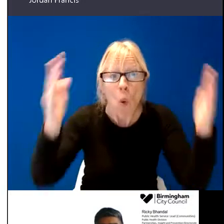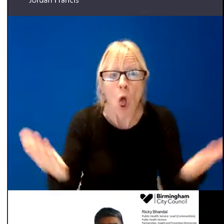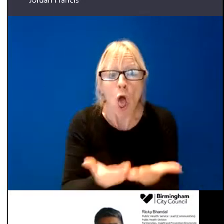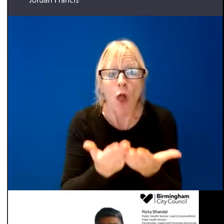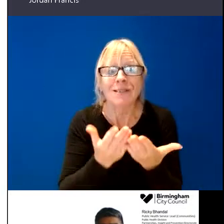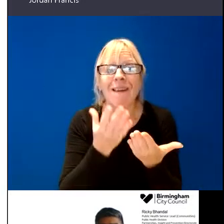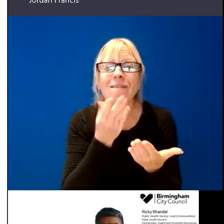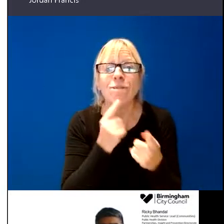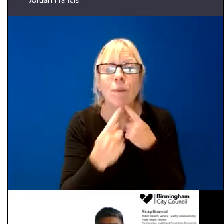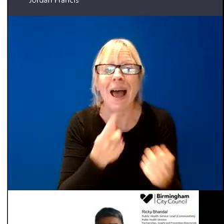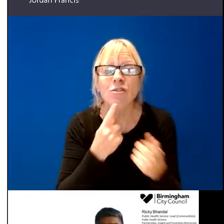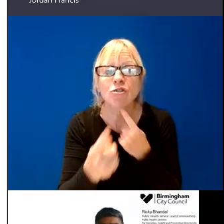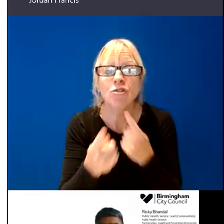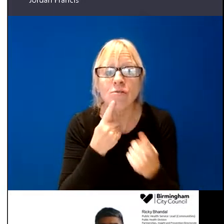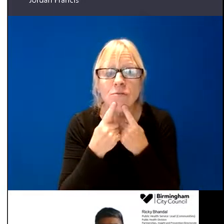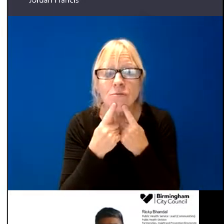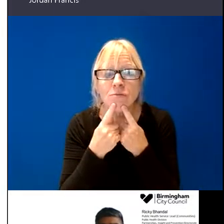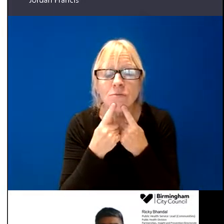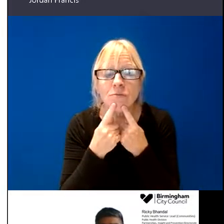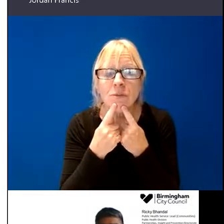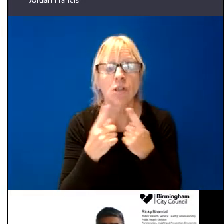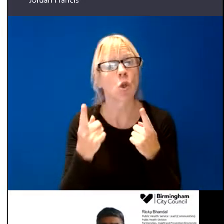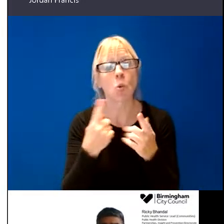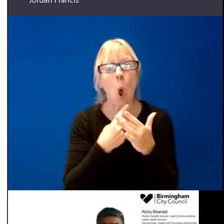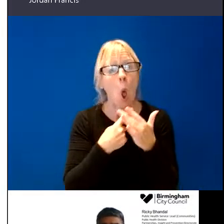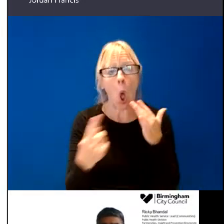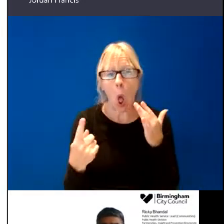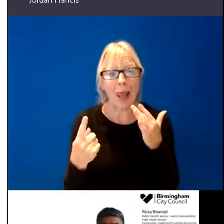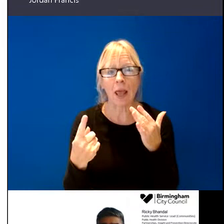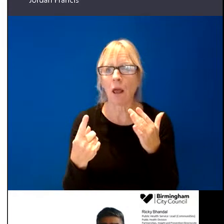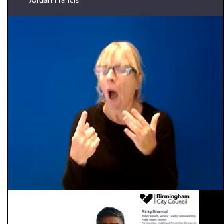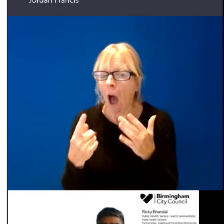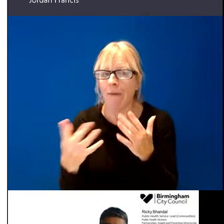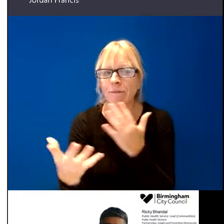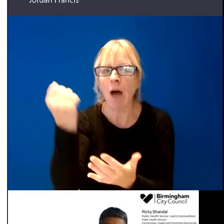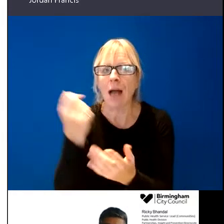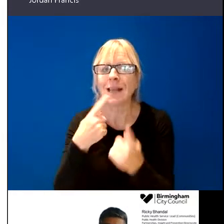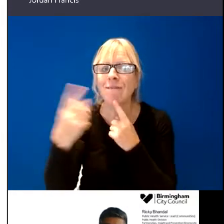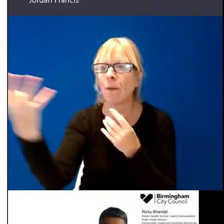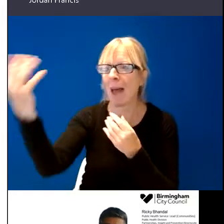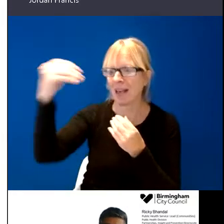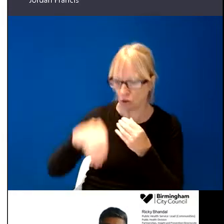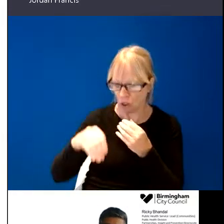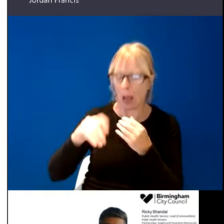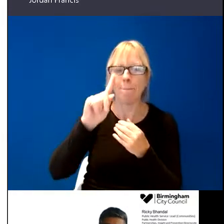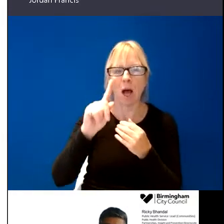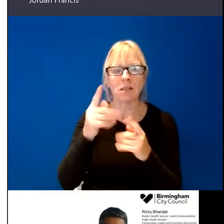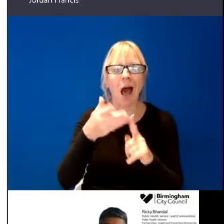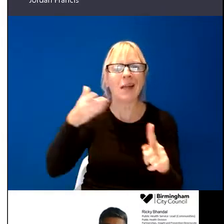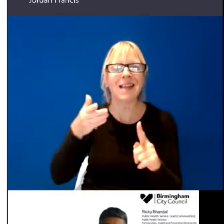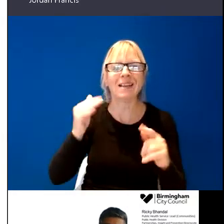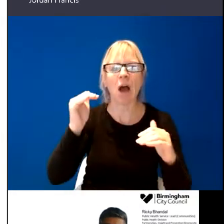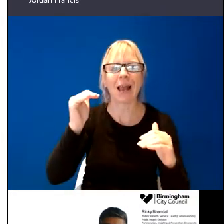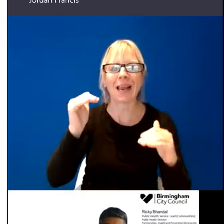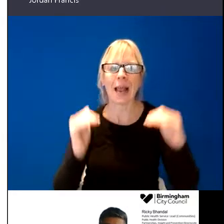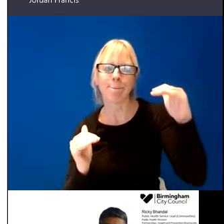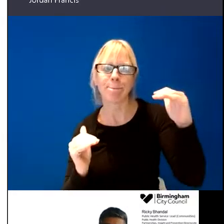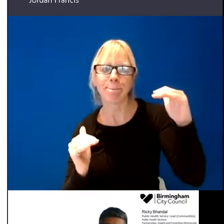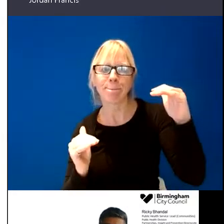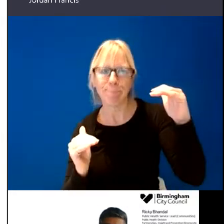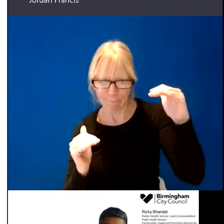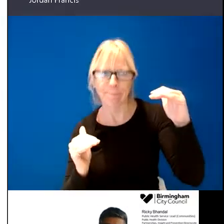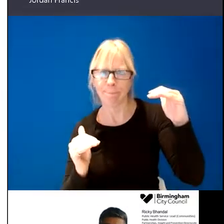just the information that we find which is important, but also identifying the gaps, which is crucial, because that is